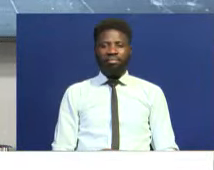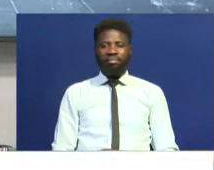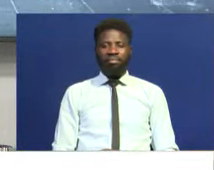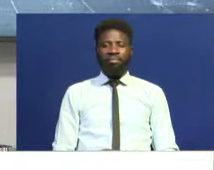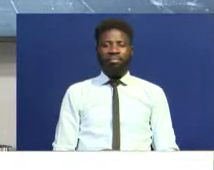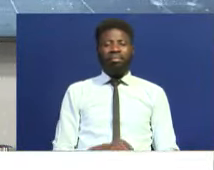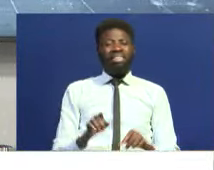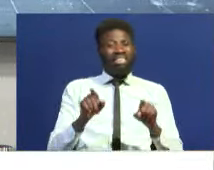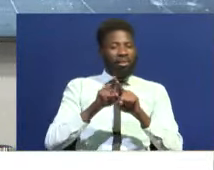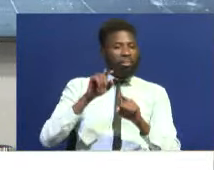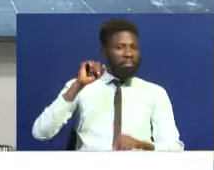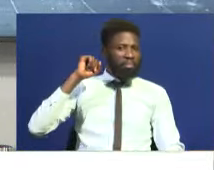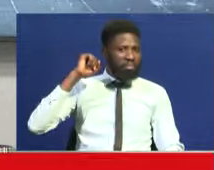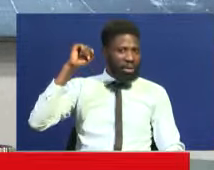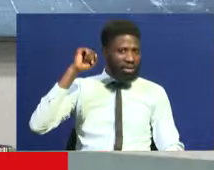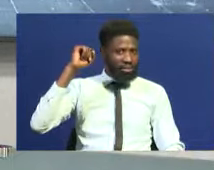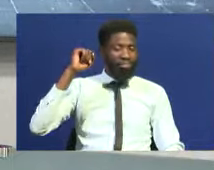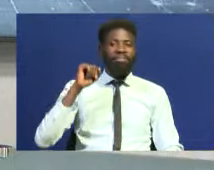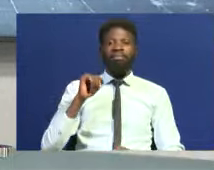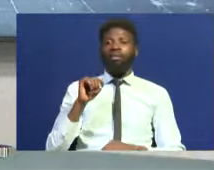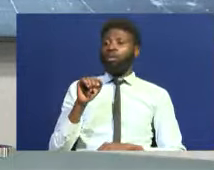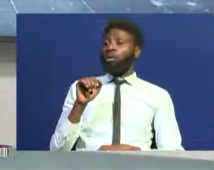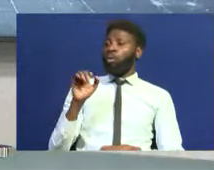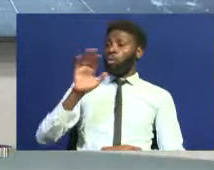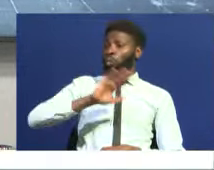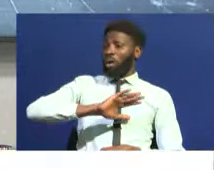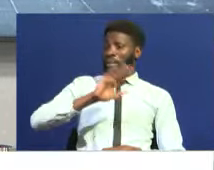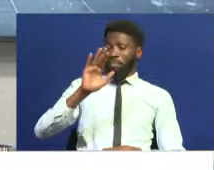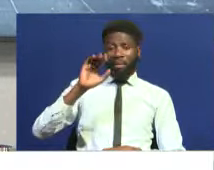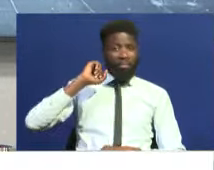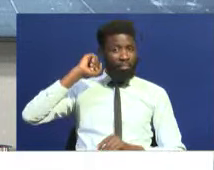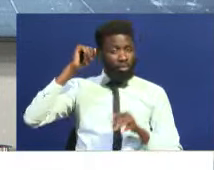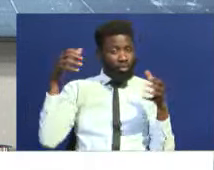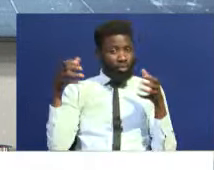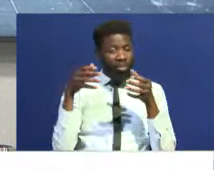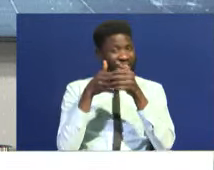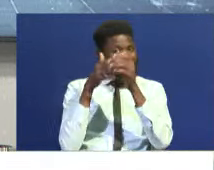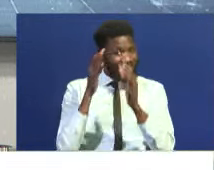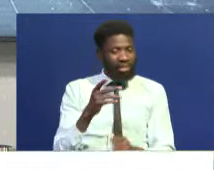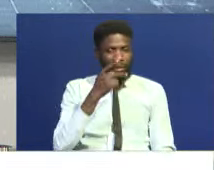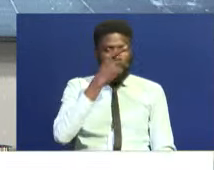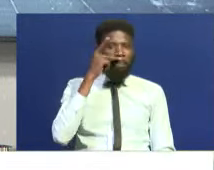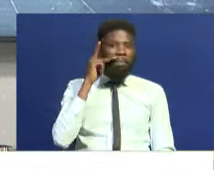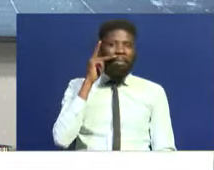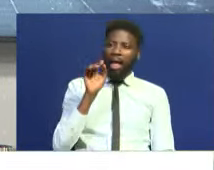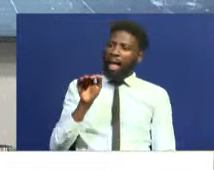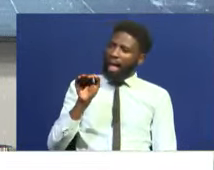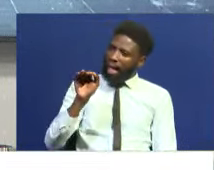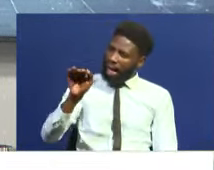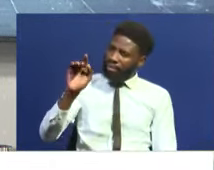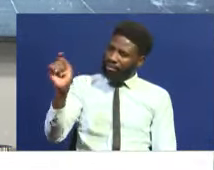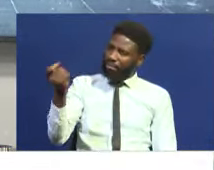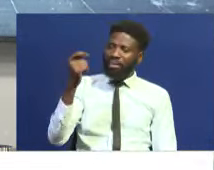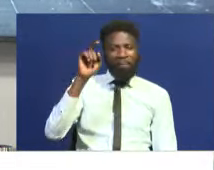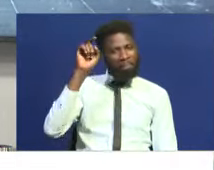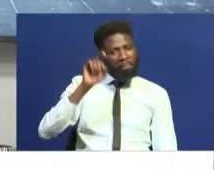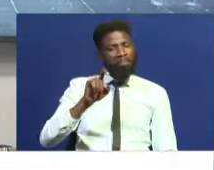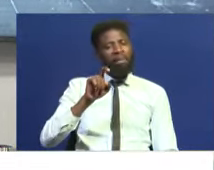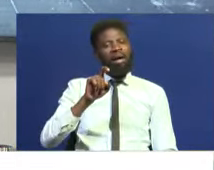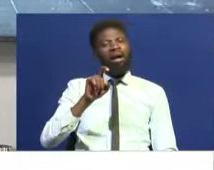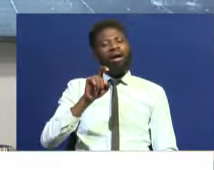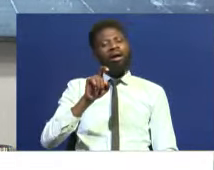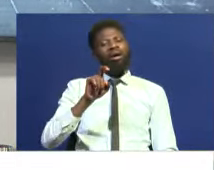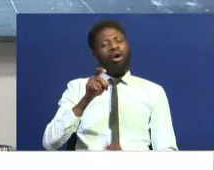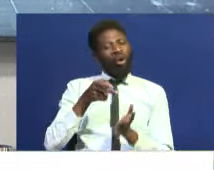Still on the political front, Wiper Party leader Kalonzo Musyoka is calling on the president to be sincere about asking politicians not